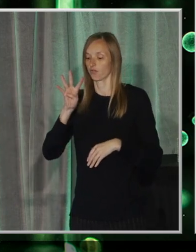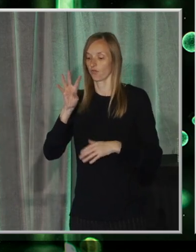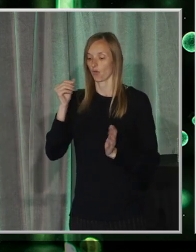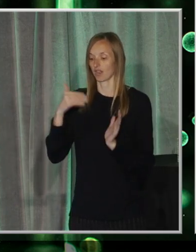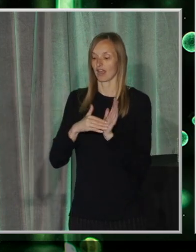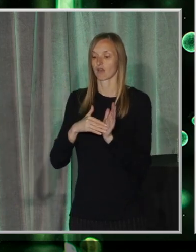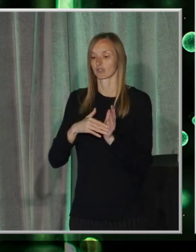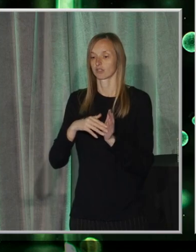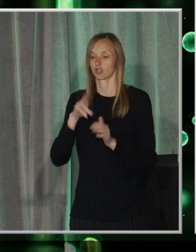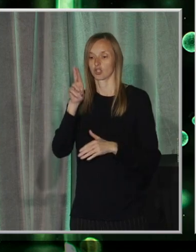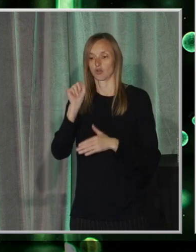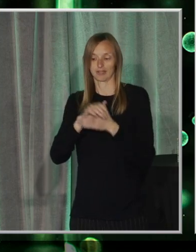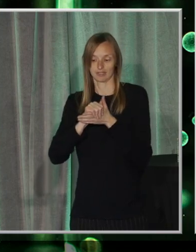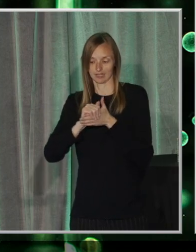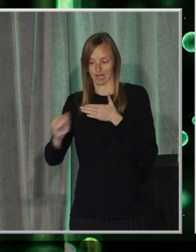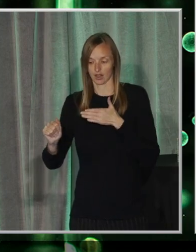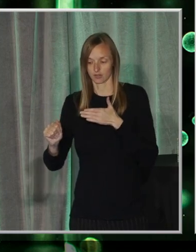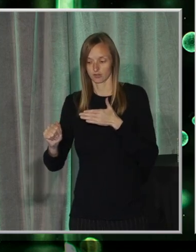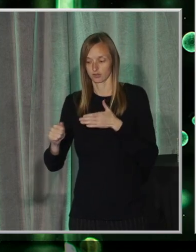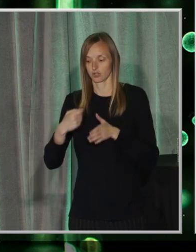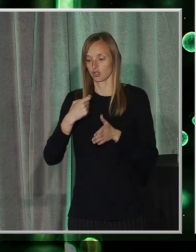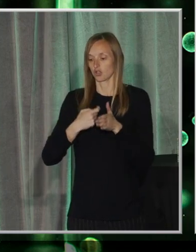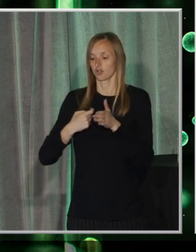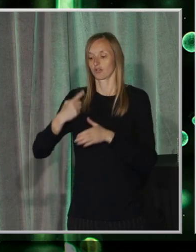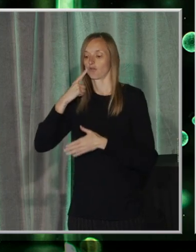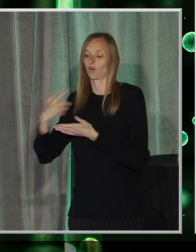over 40,000 USD, and our cost it will be